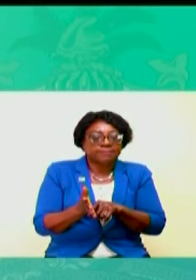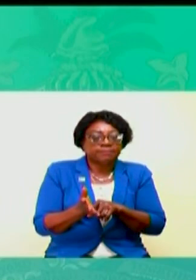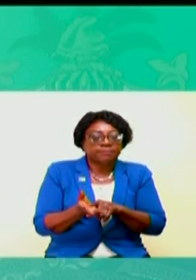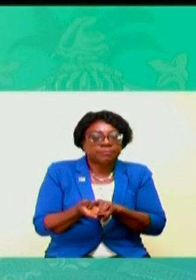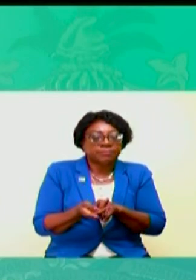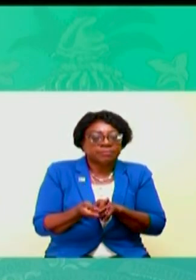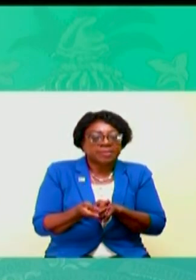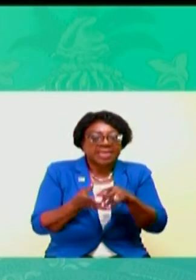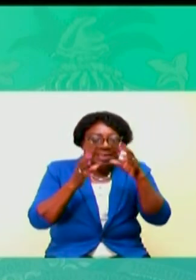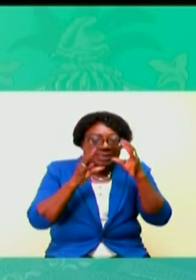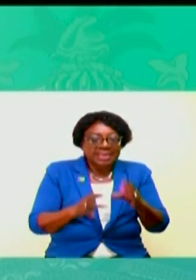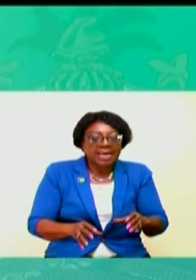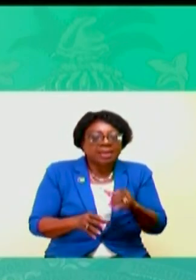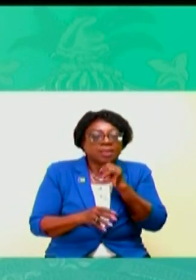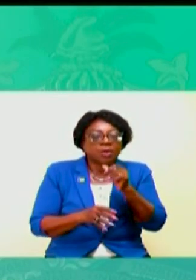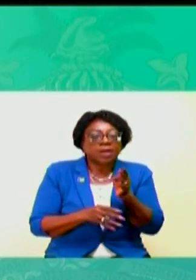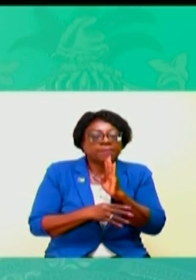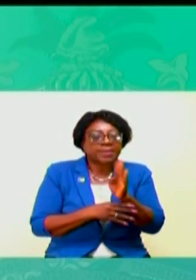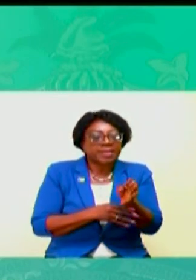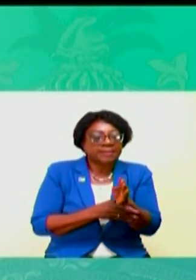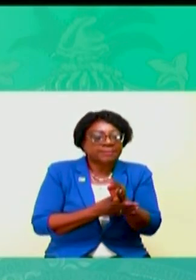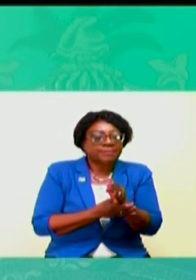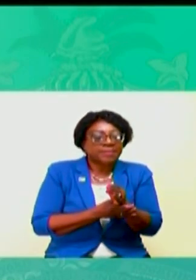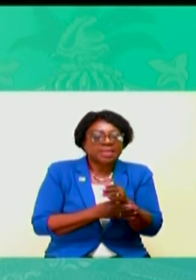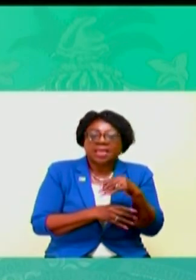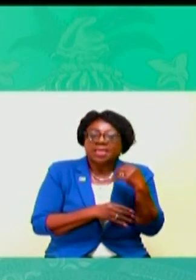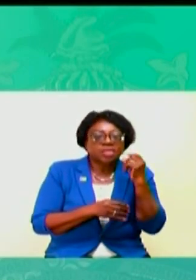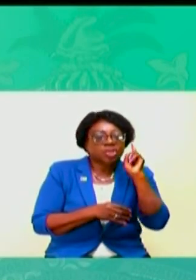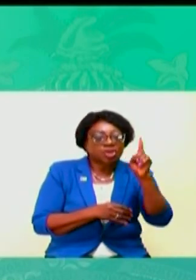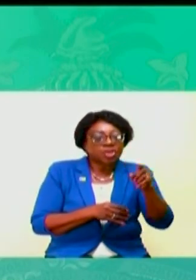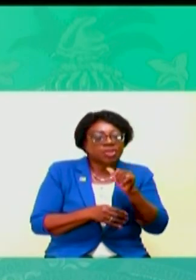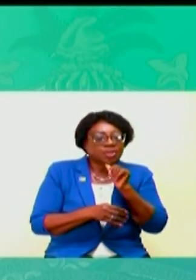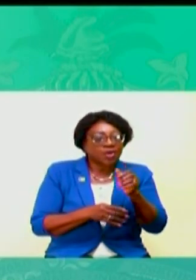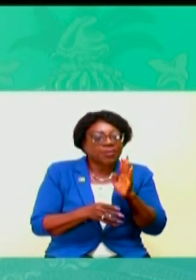Inconceivable. It cannot be. It ought not to be.